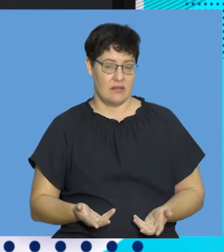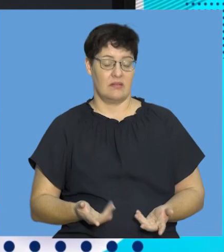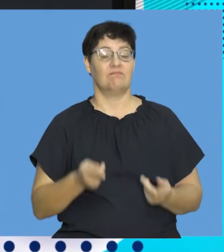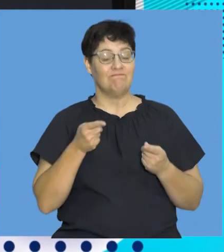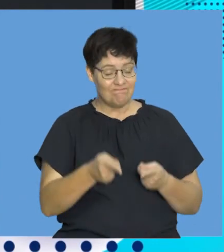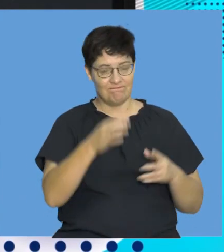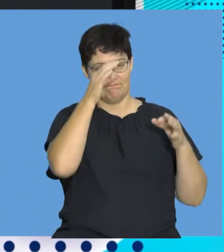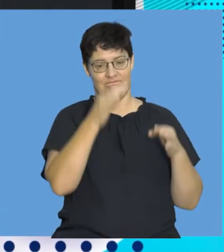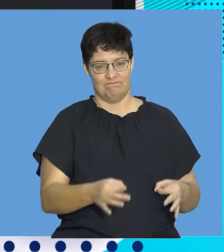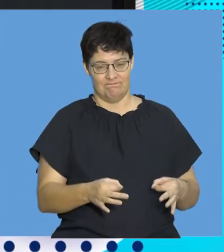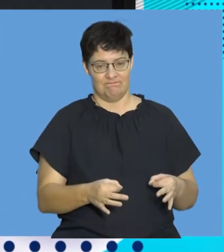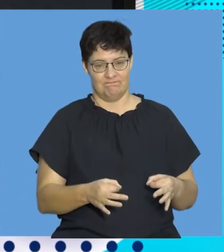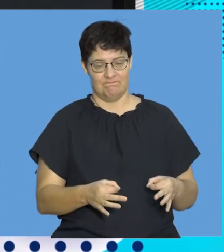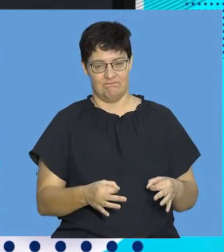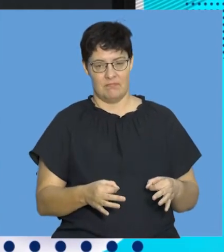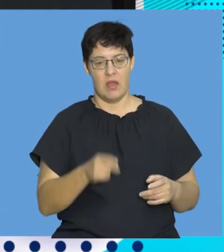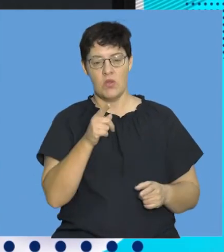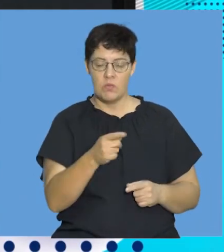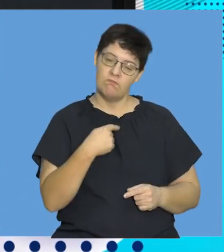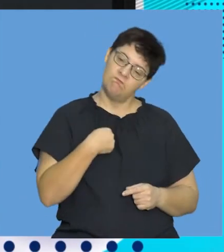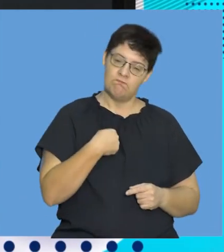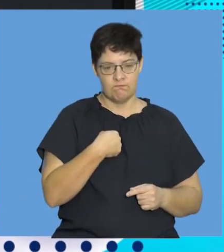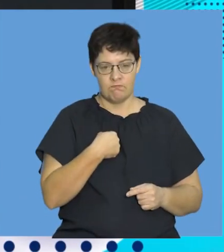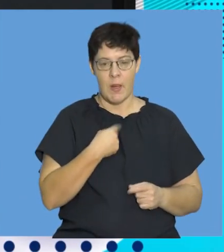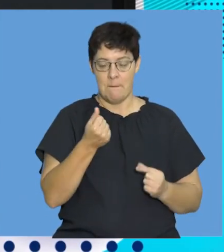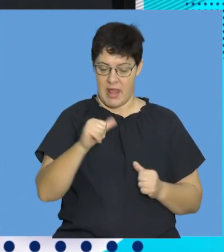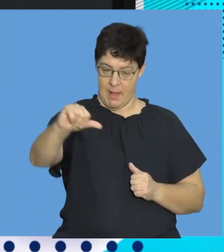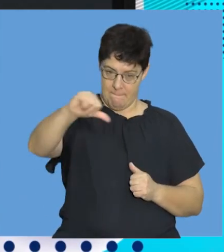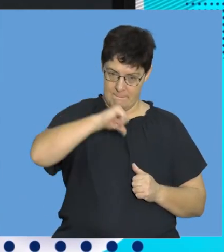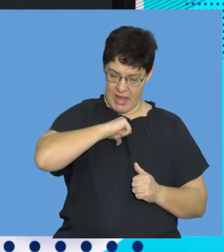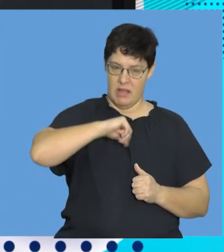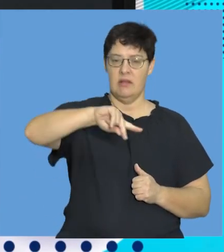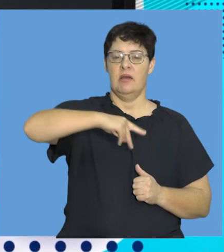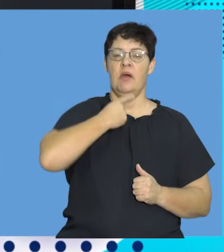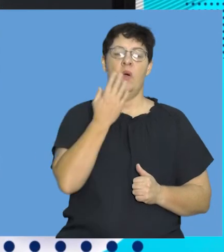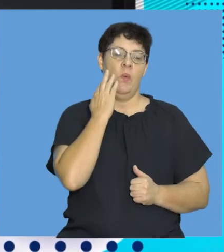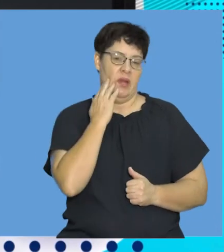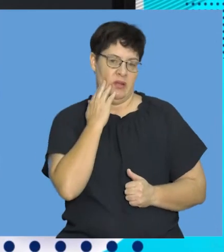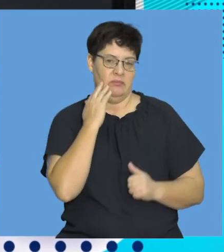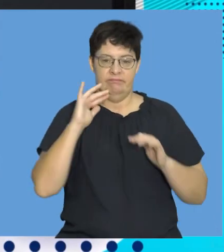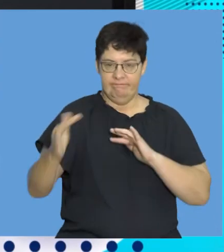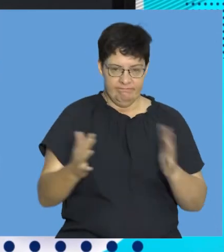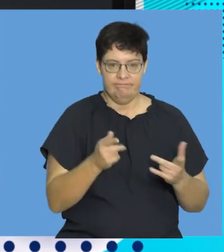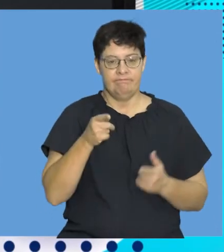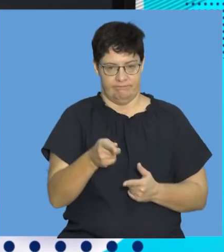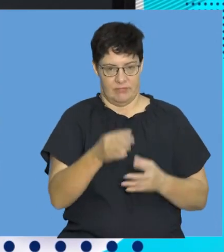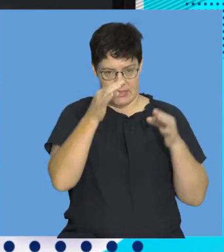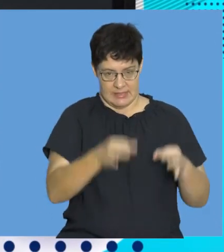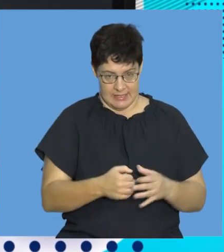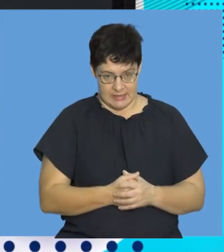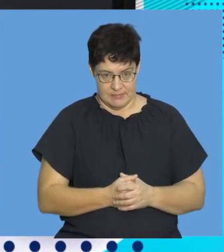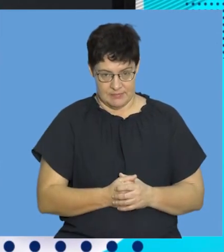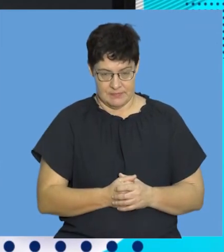then determine how you are going to receive the cash from your